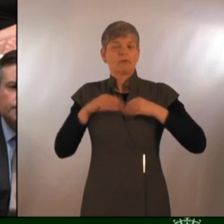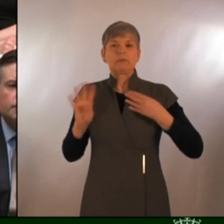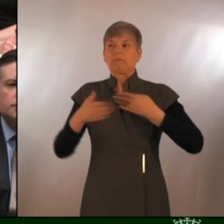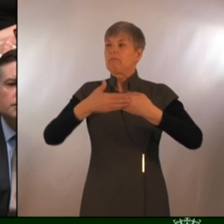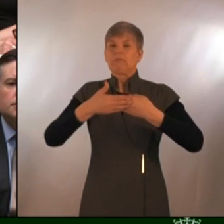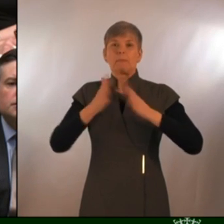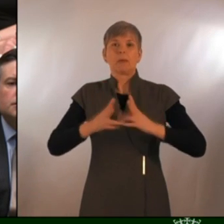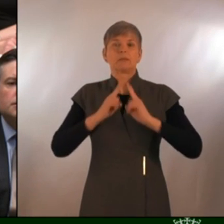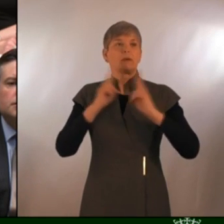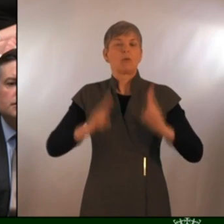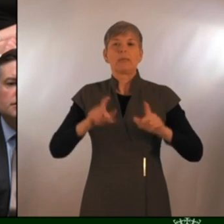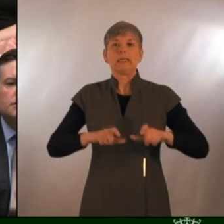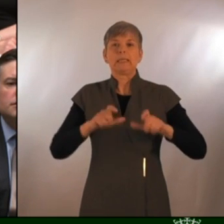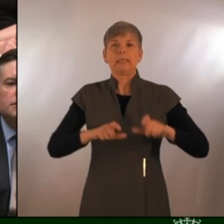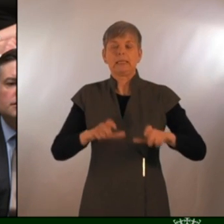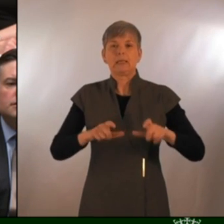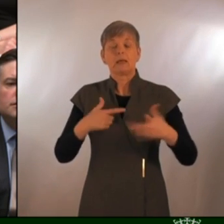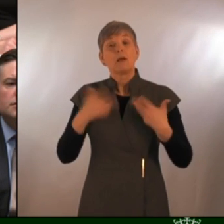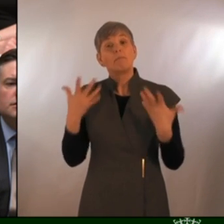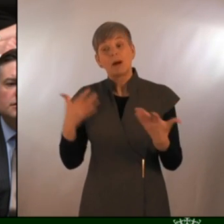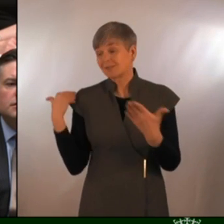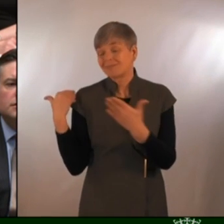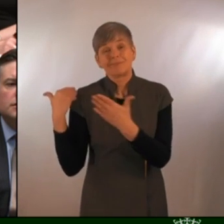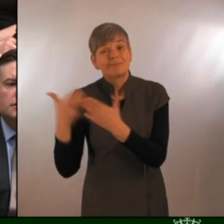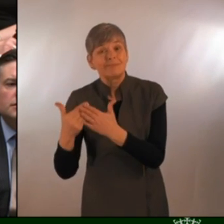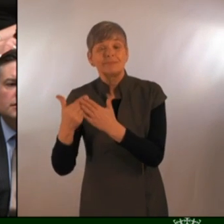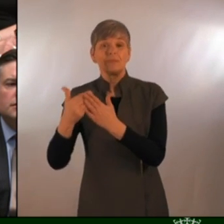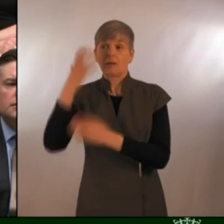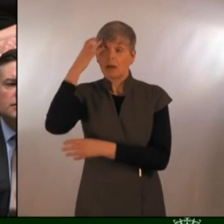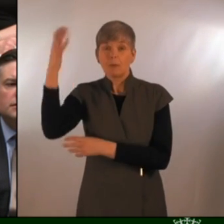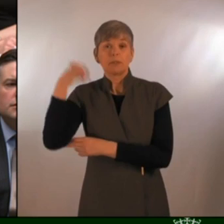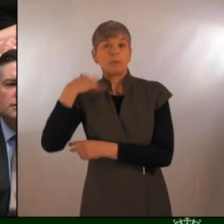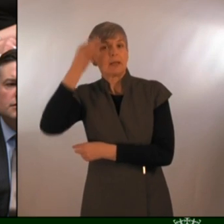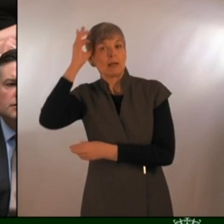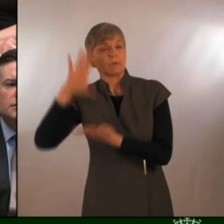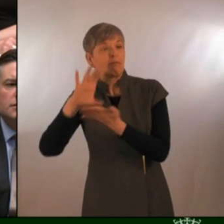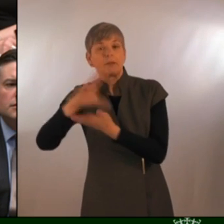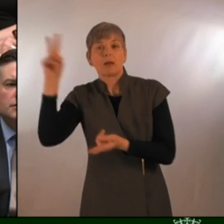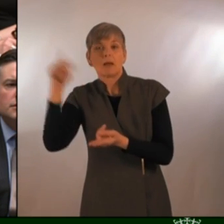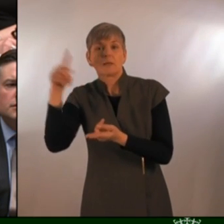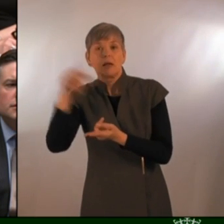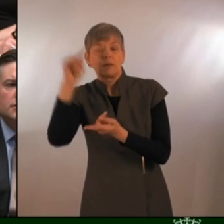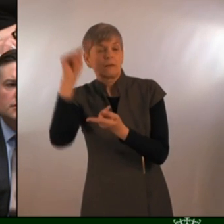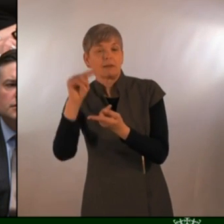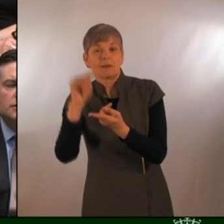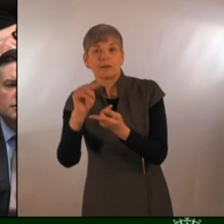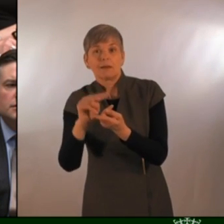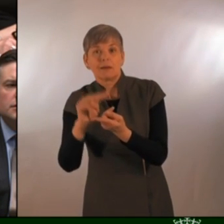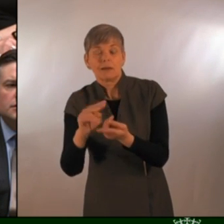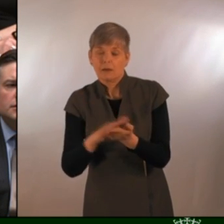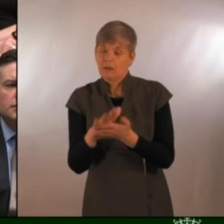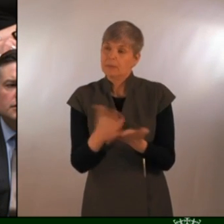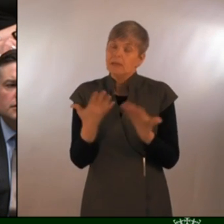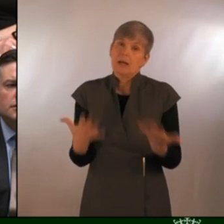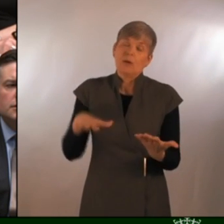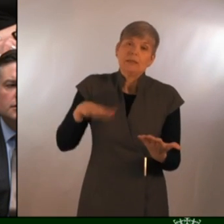councils the funding they need to support victims of domestic abuse. Will he commit to the extra £173